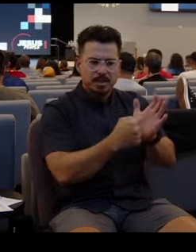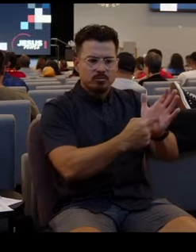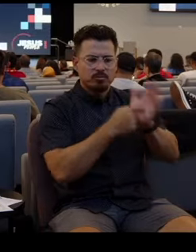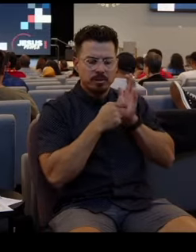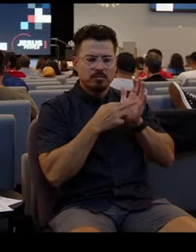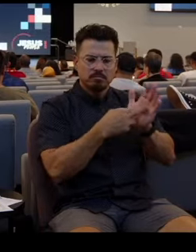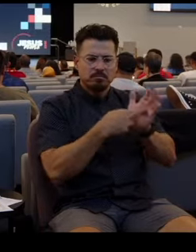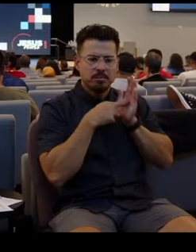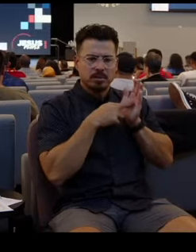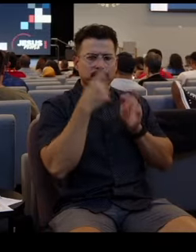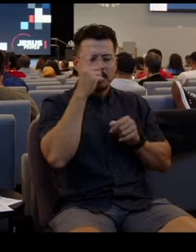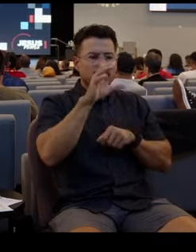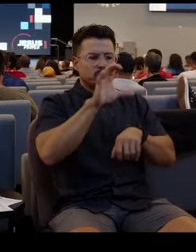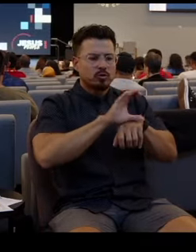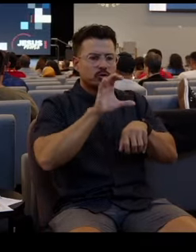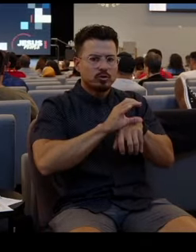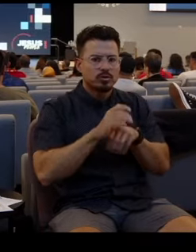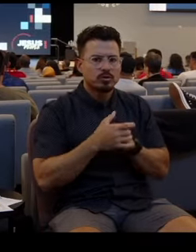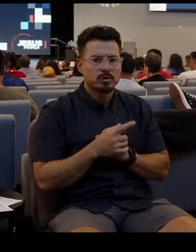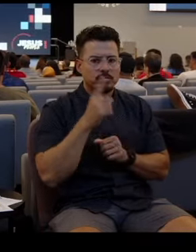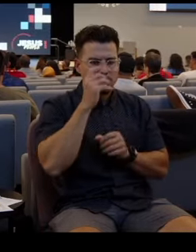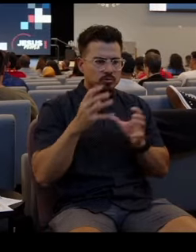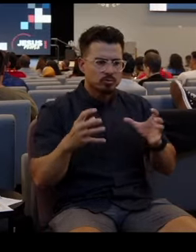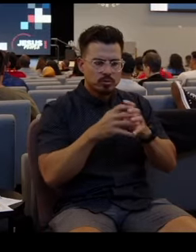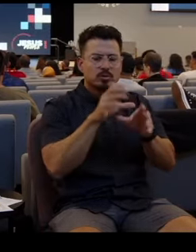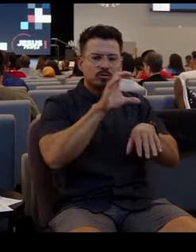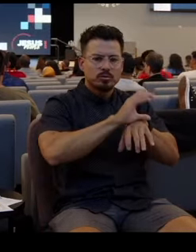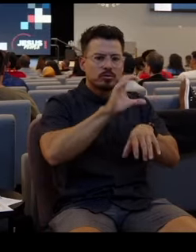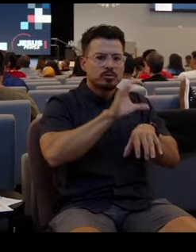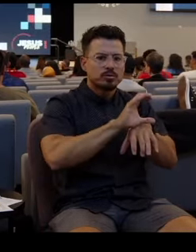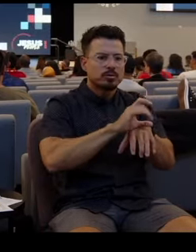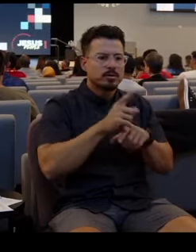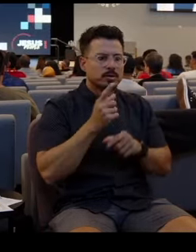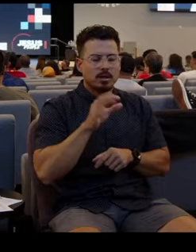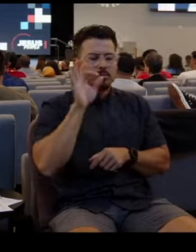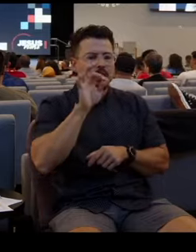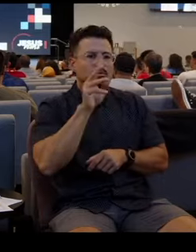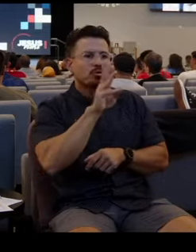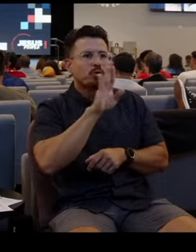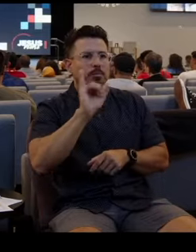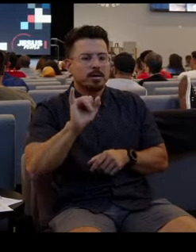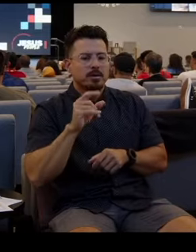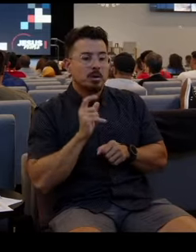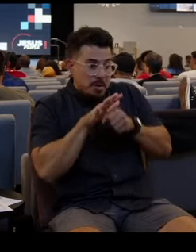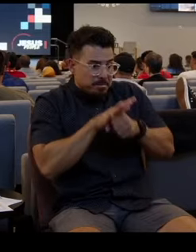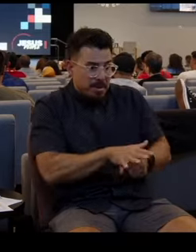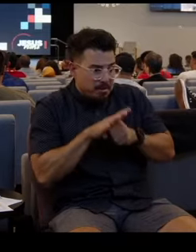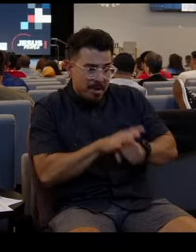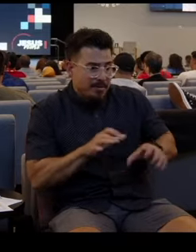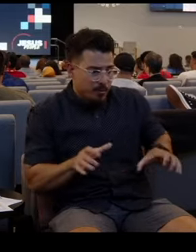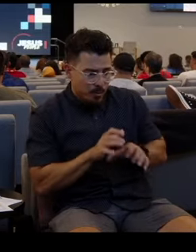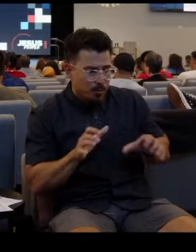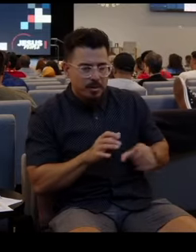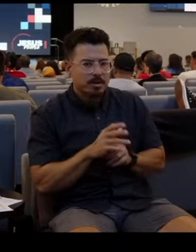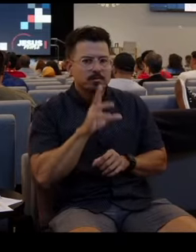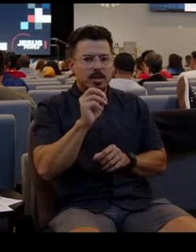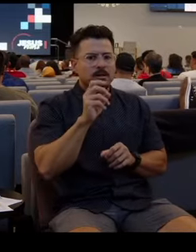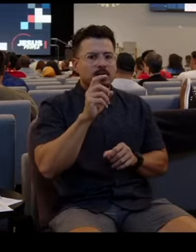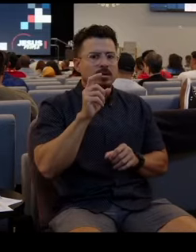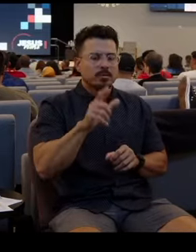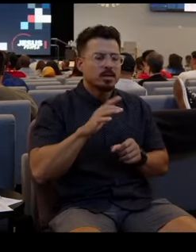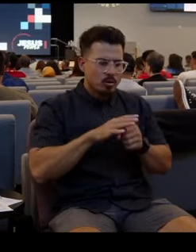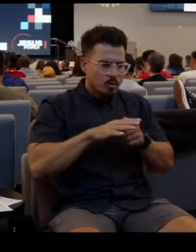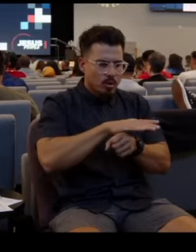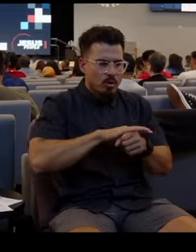congregation. Where the congregation has to, not just Pastor Ruby's putting pressure on me to do this, but that